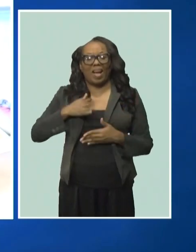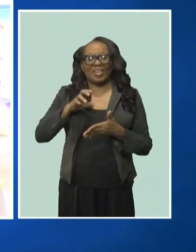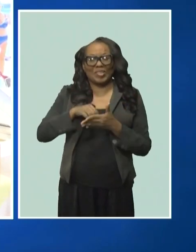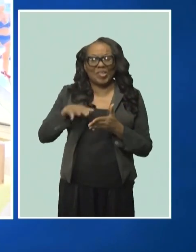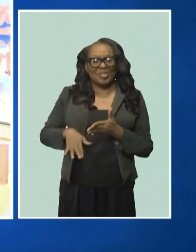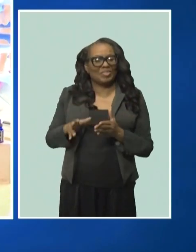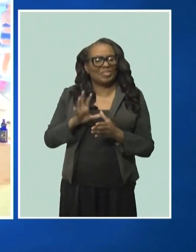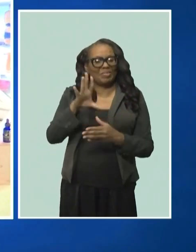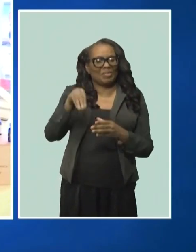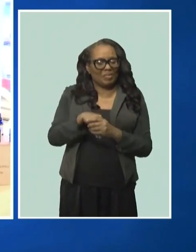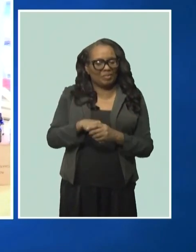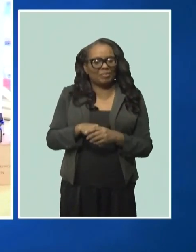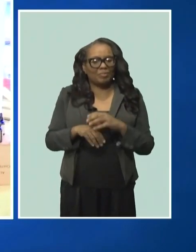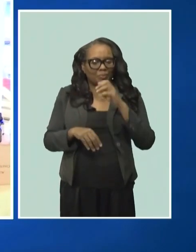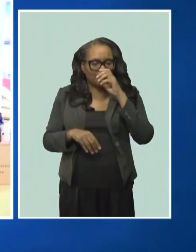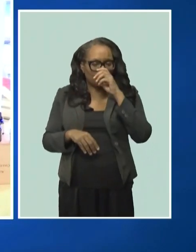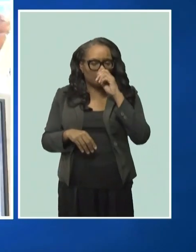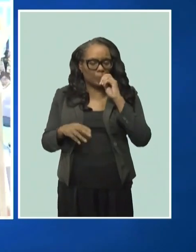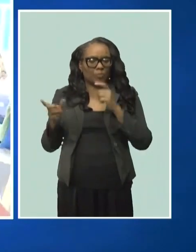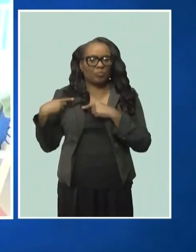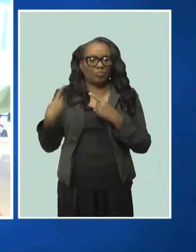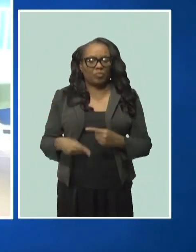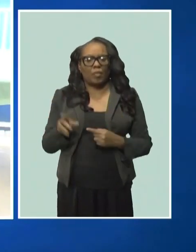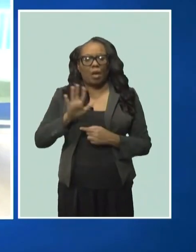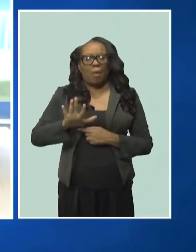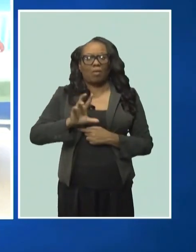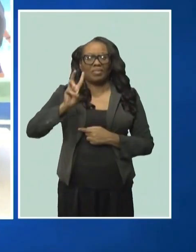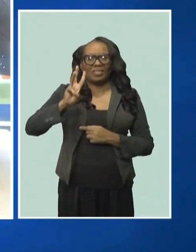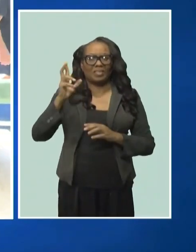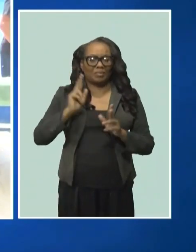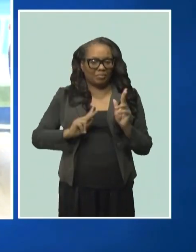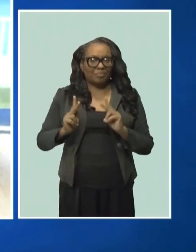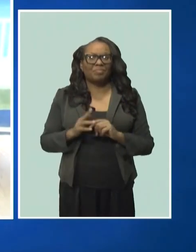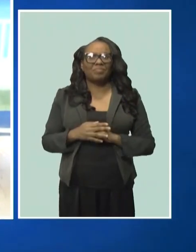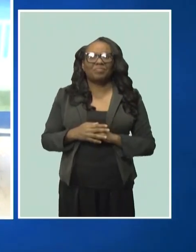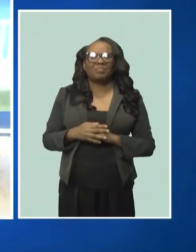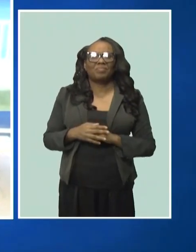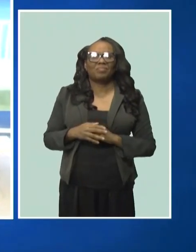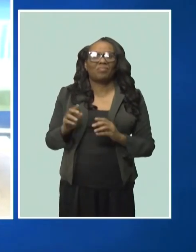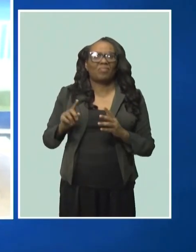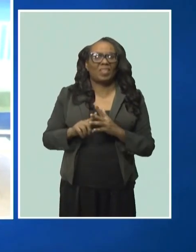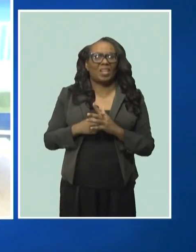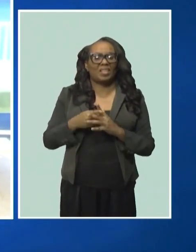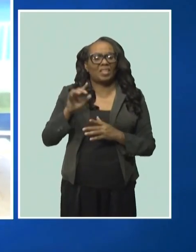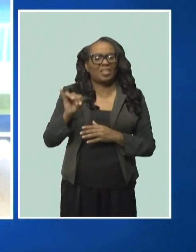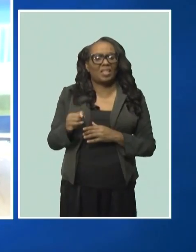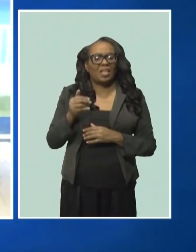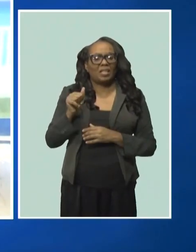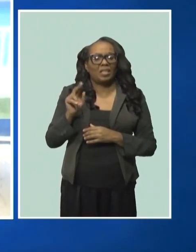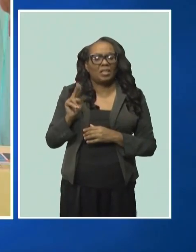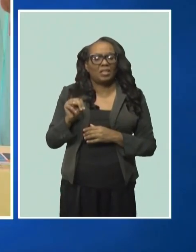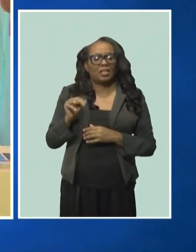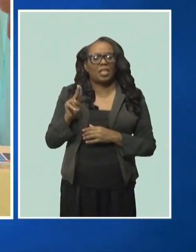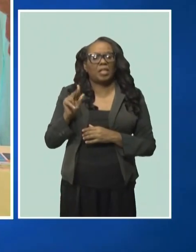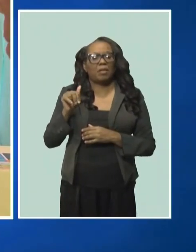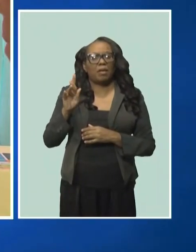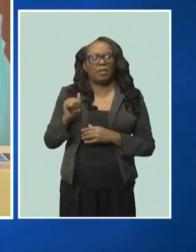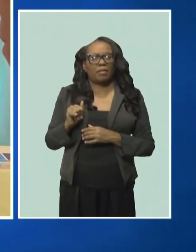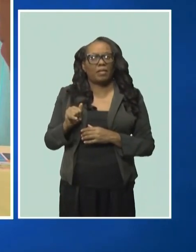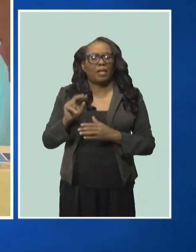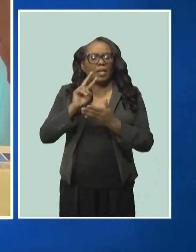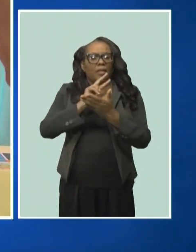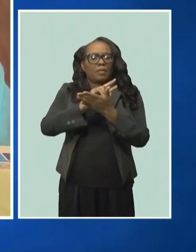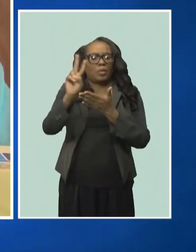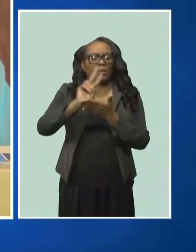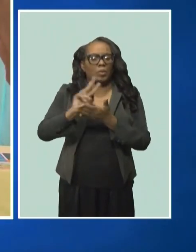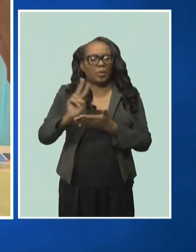initiative. So far we've had about 6 persons, and they started from January. It happens like every 2 weeks, but today is actually